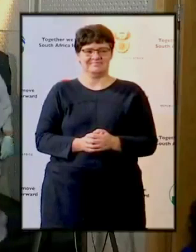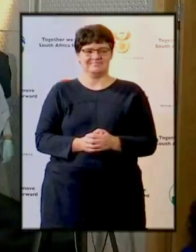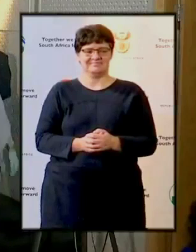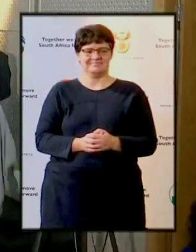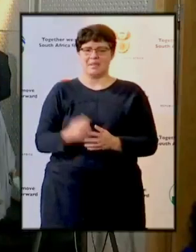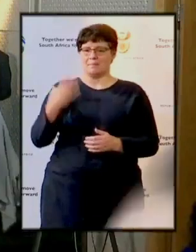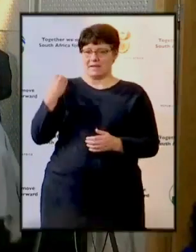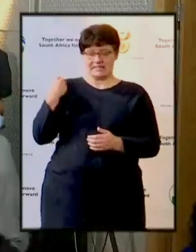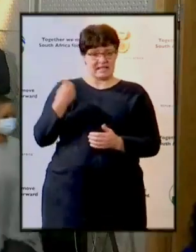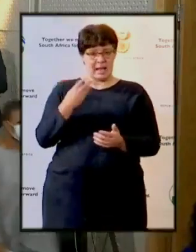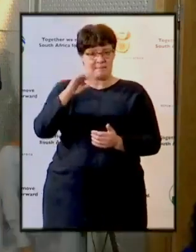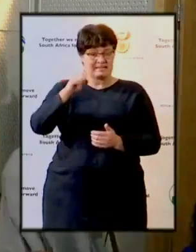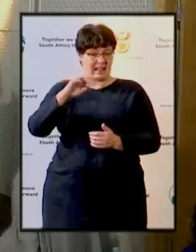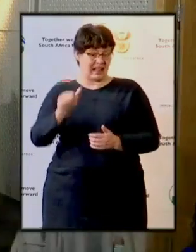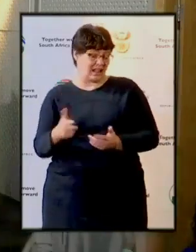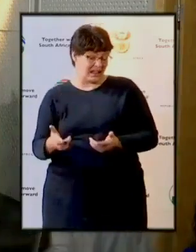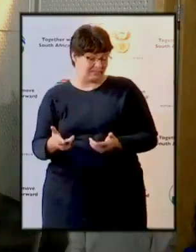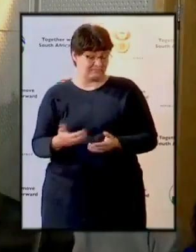Minister Patel.